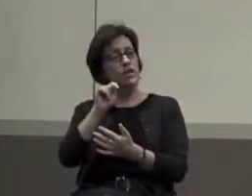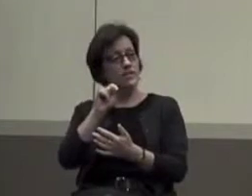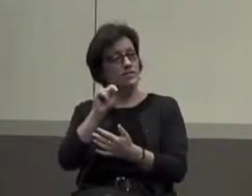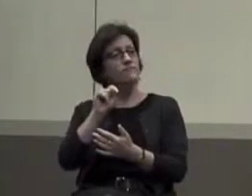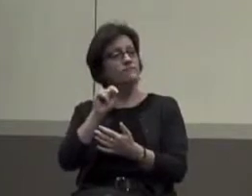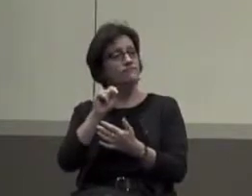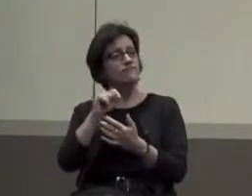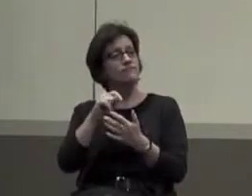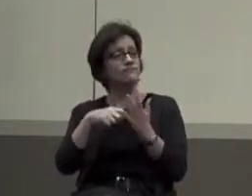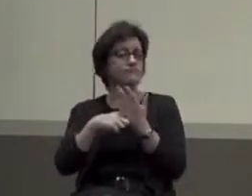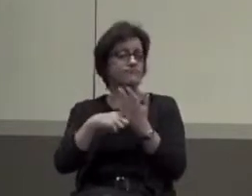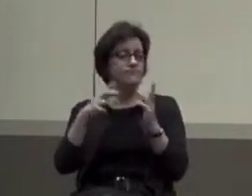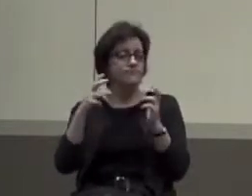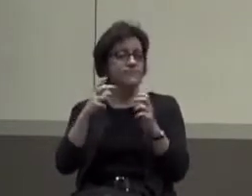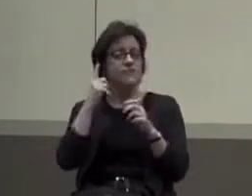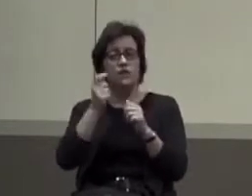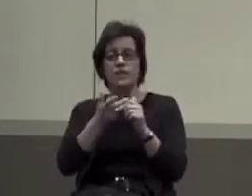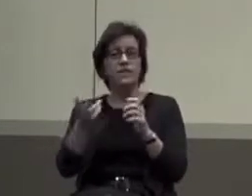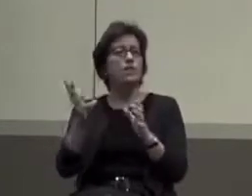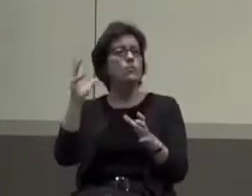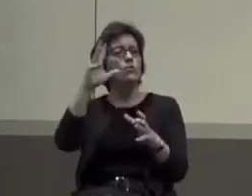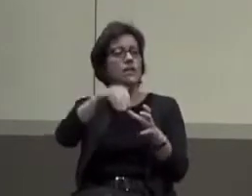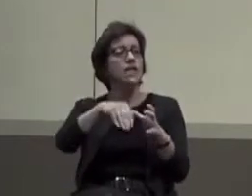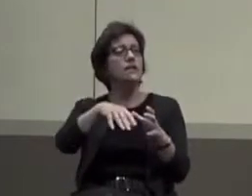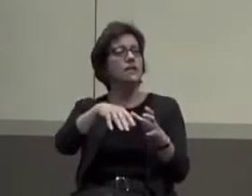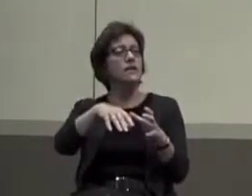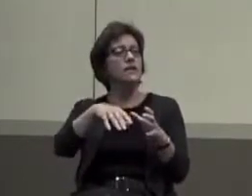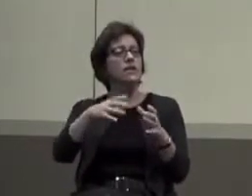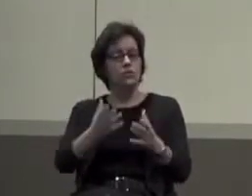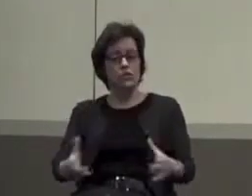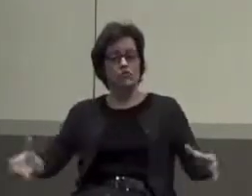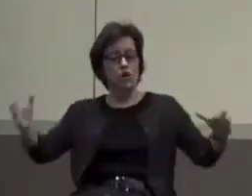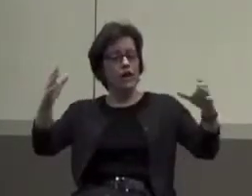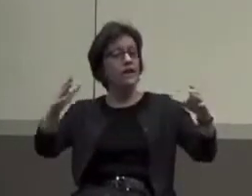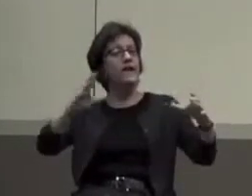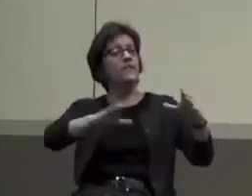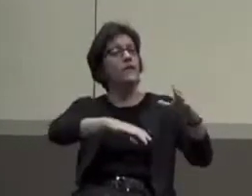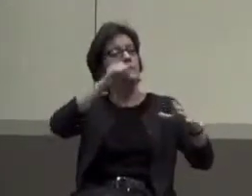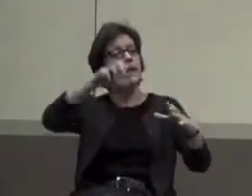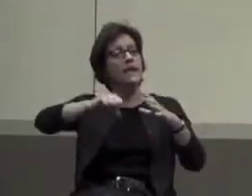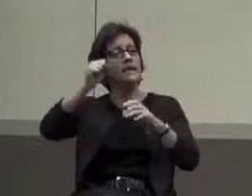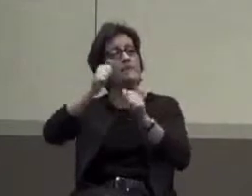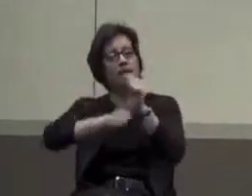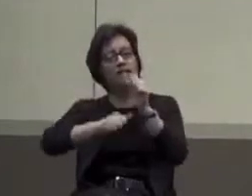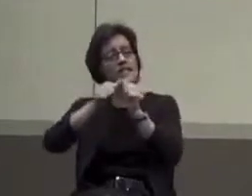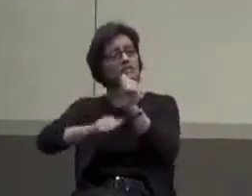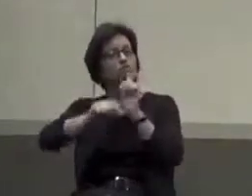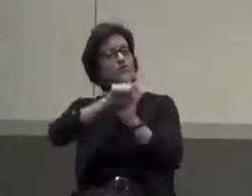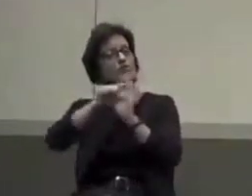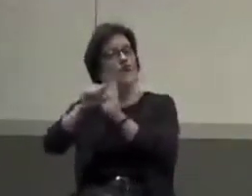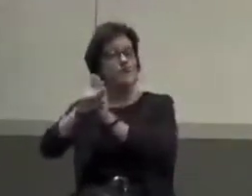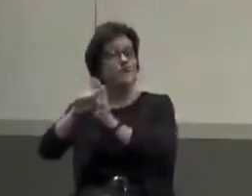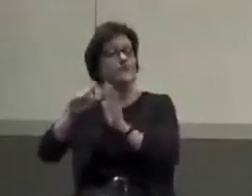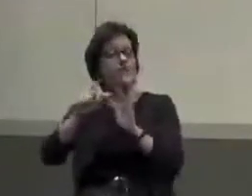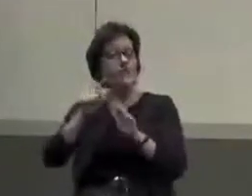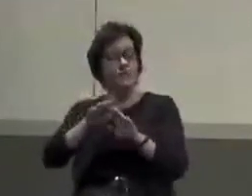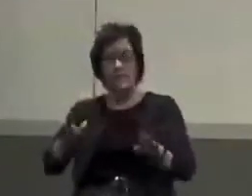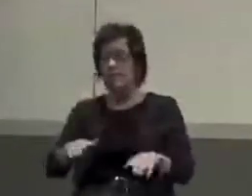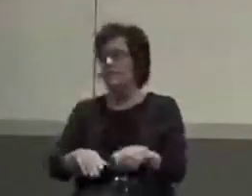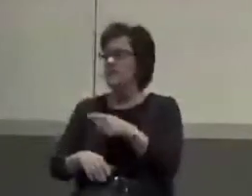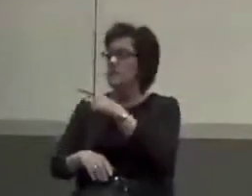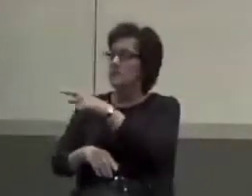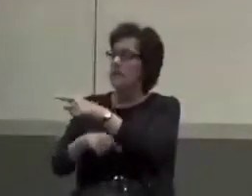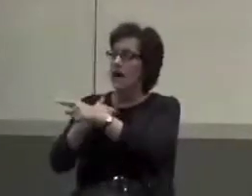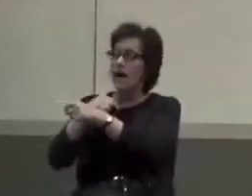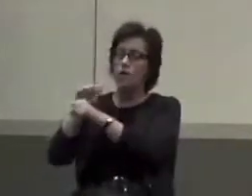the drawing, and then it was done by grade level. I work pre-K through 12, but